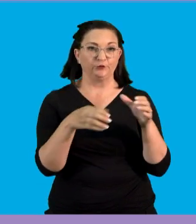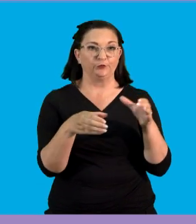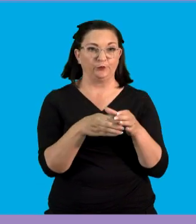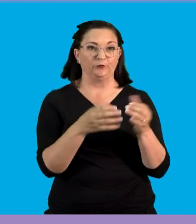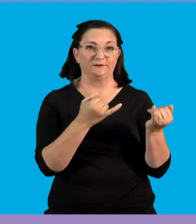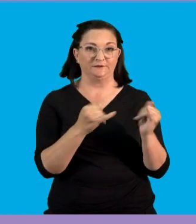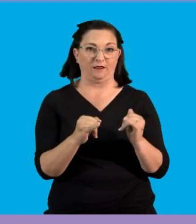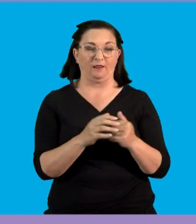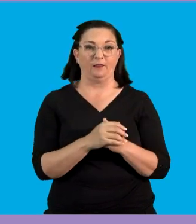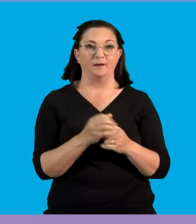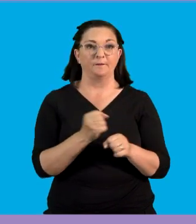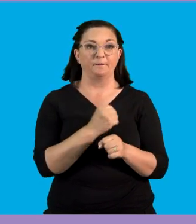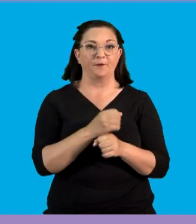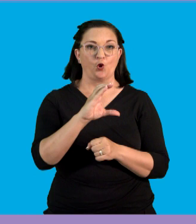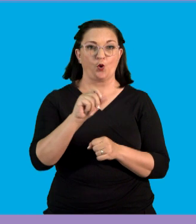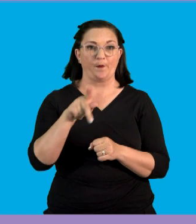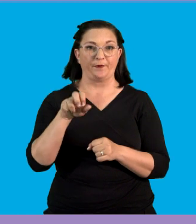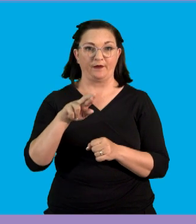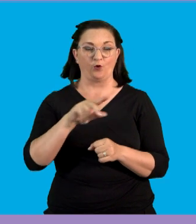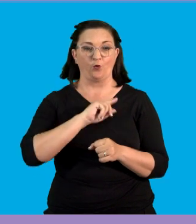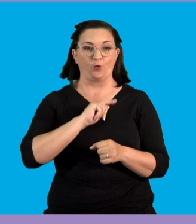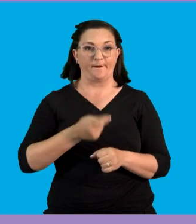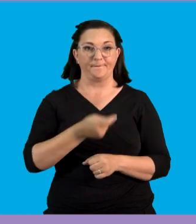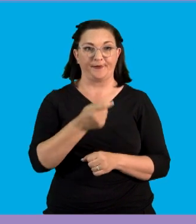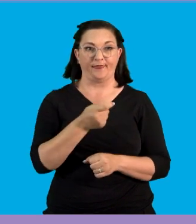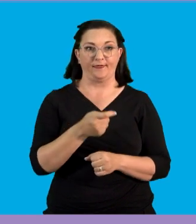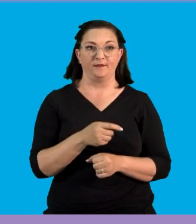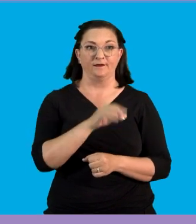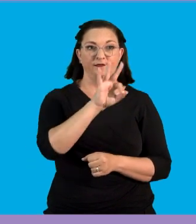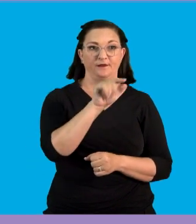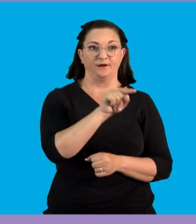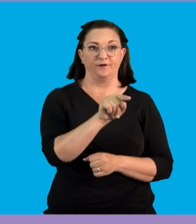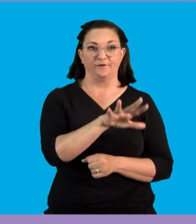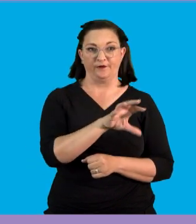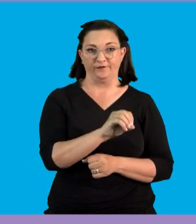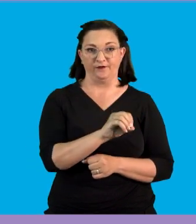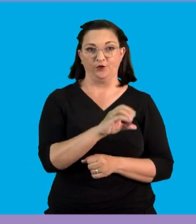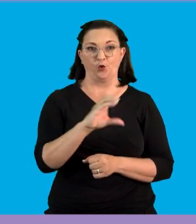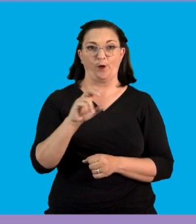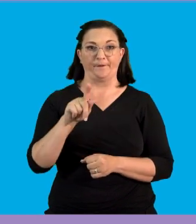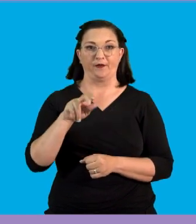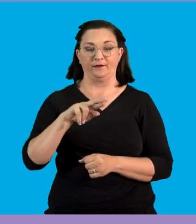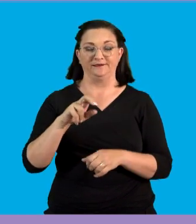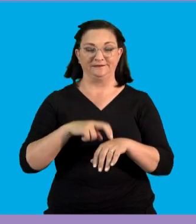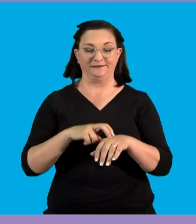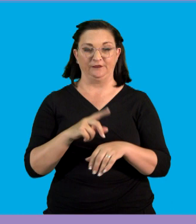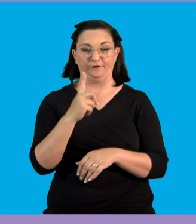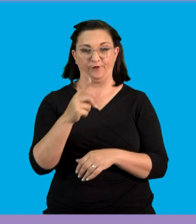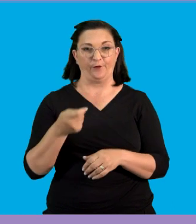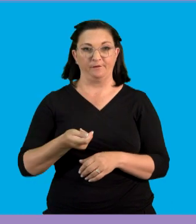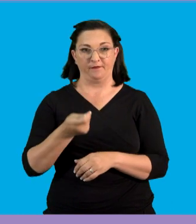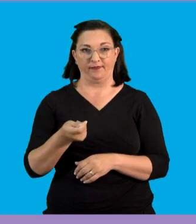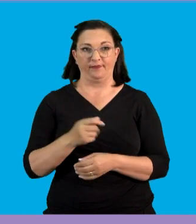factory. It manufactures copper pans for cooking. Exactly 3/50 of kg of copper is needed to